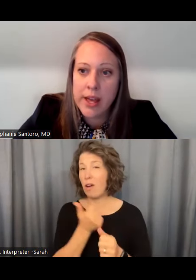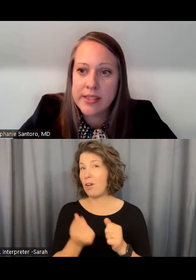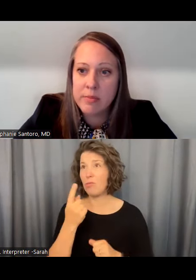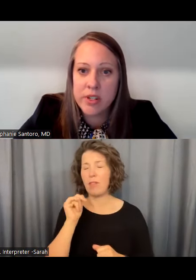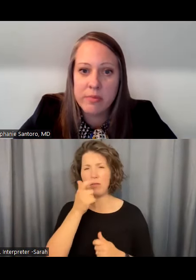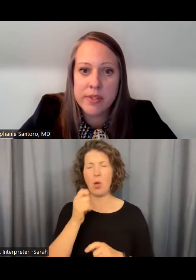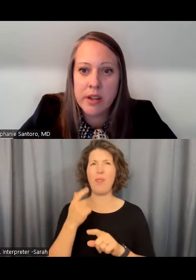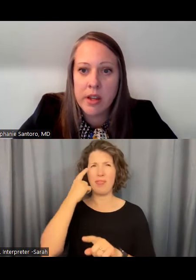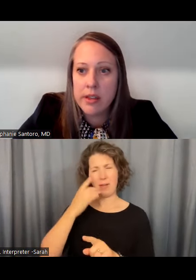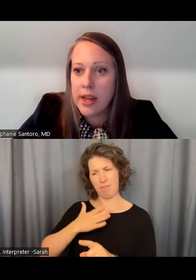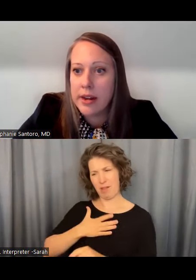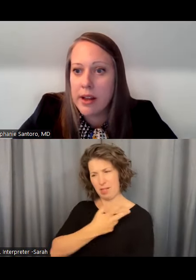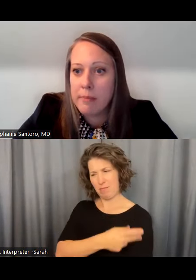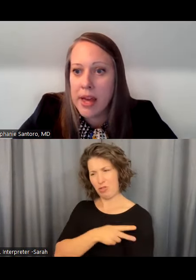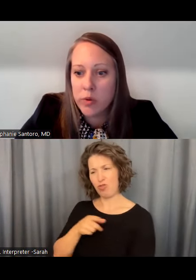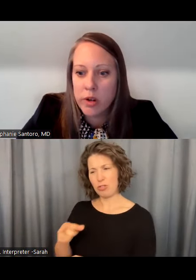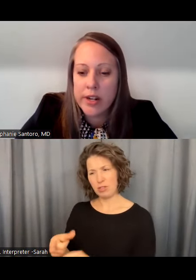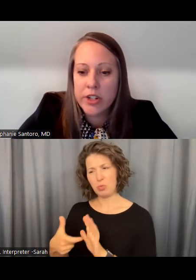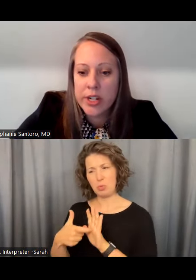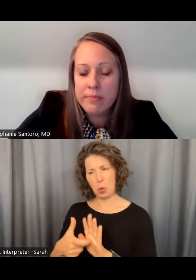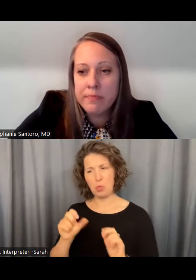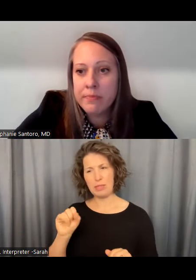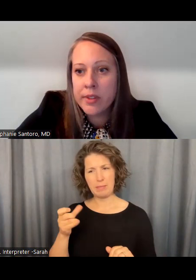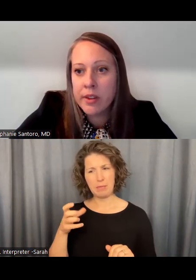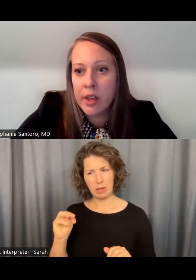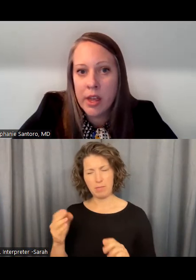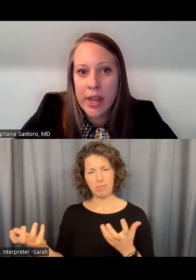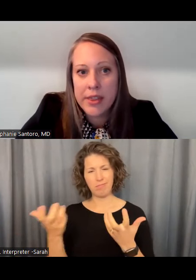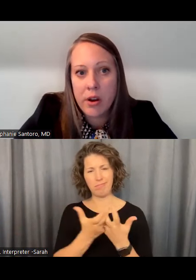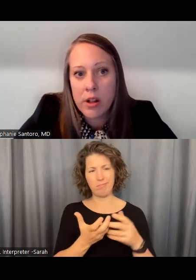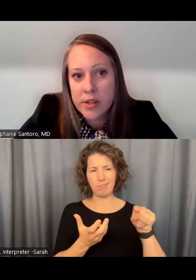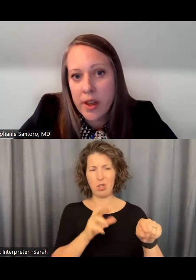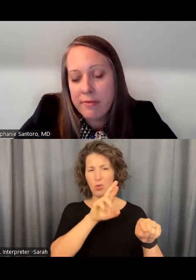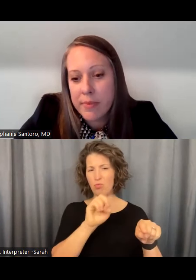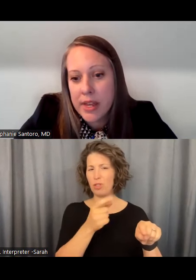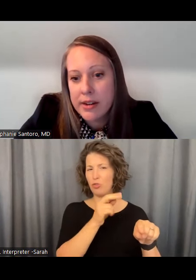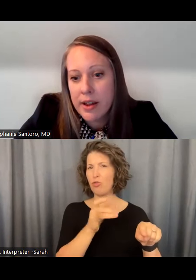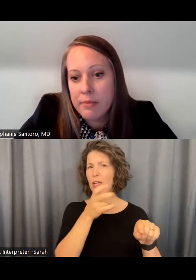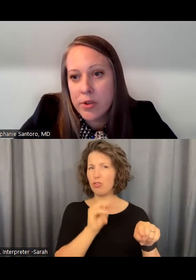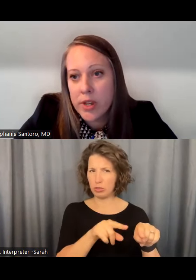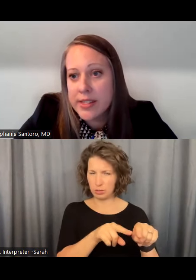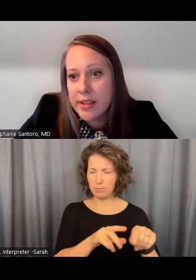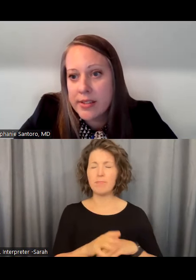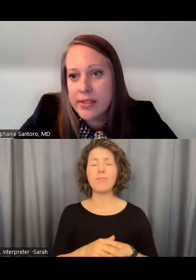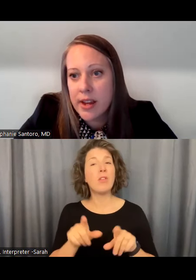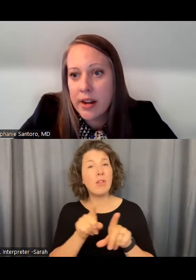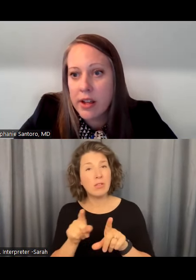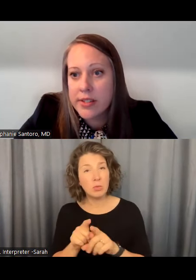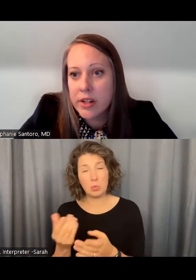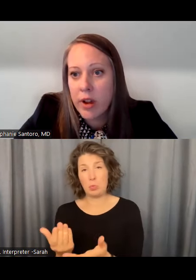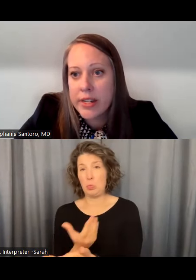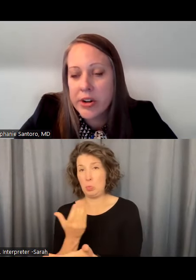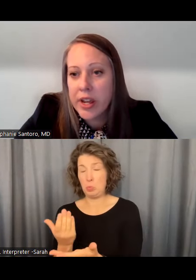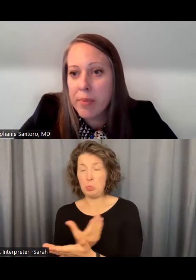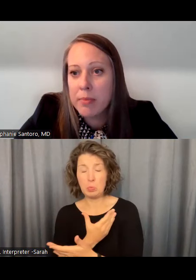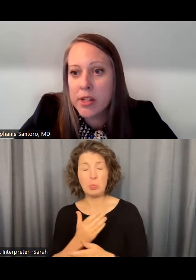who has symptoms that match regression. And there also have been new consensus